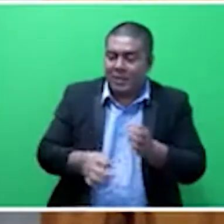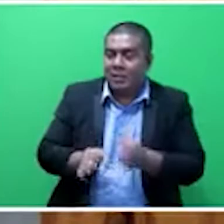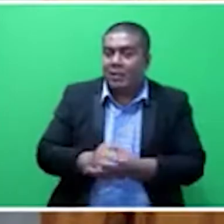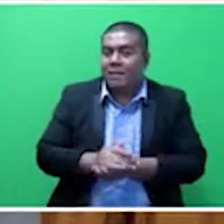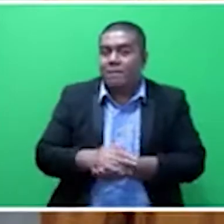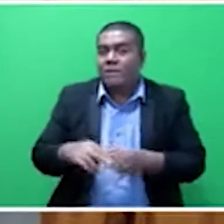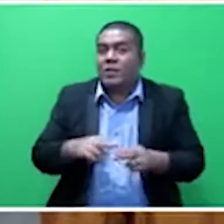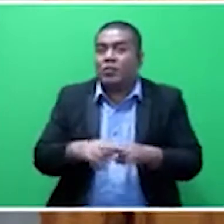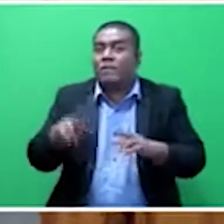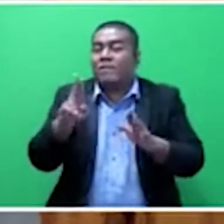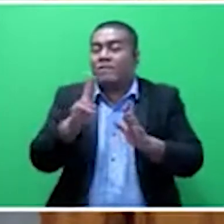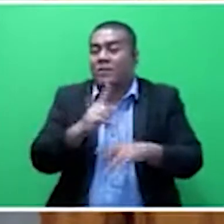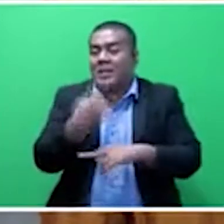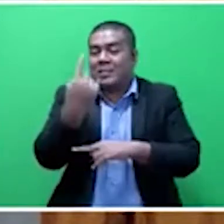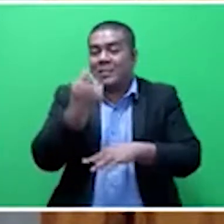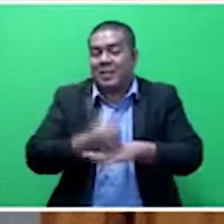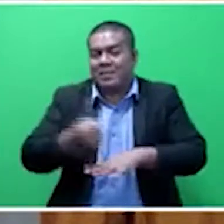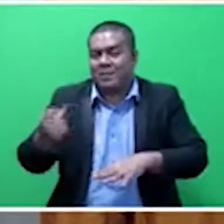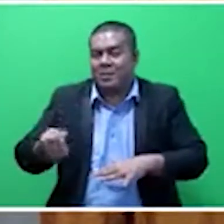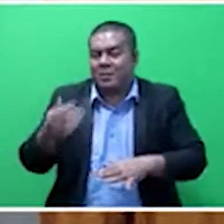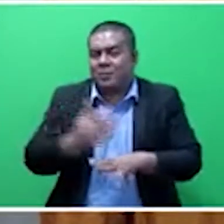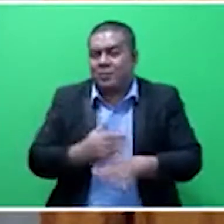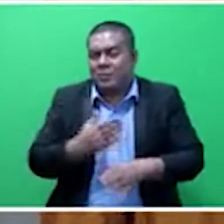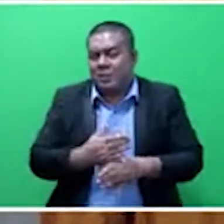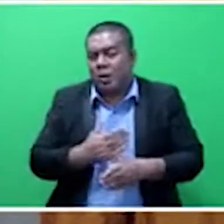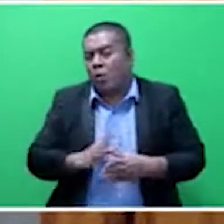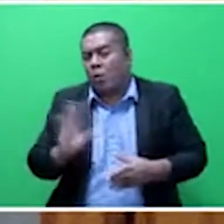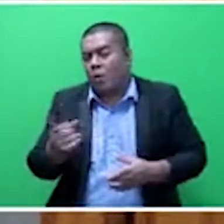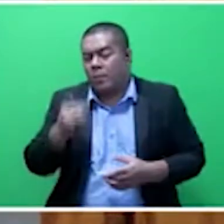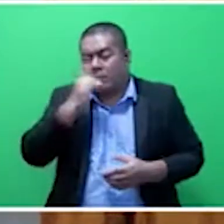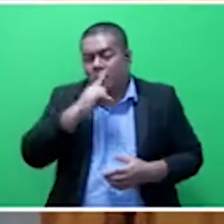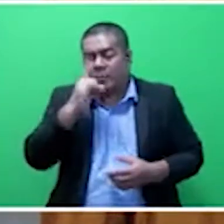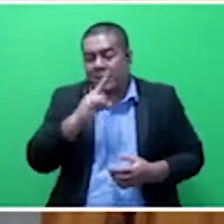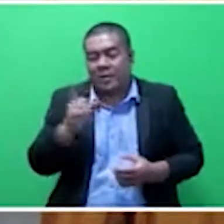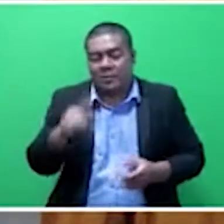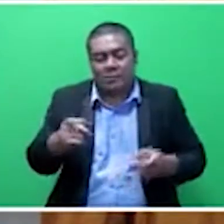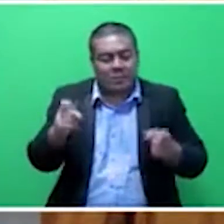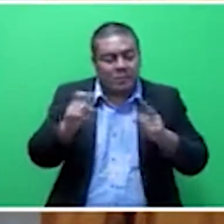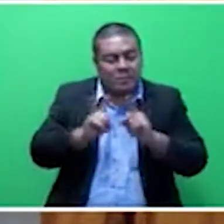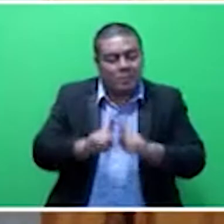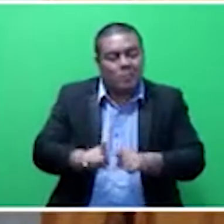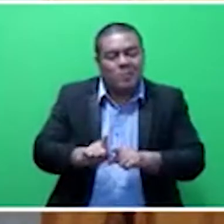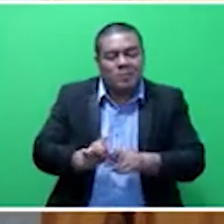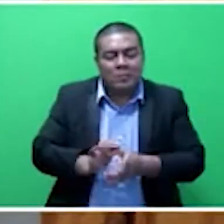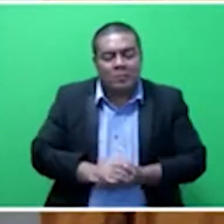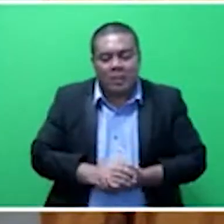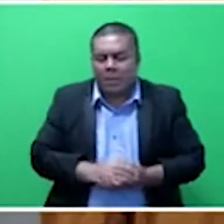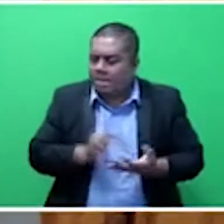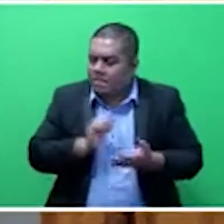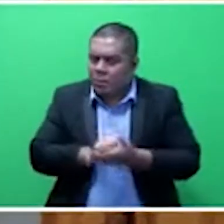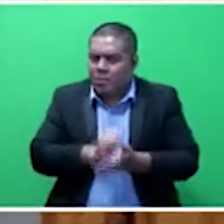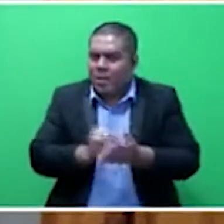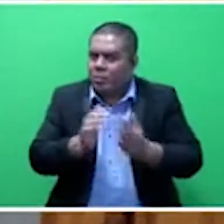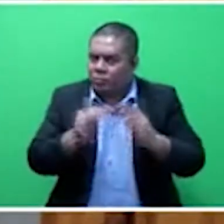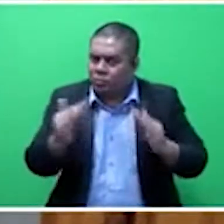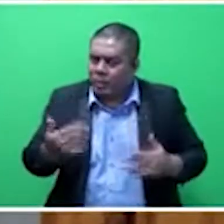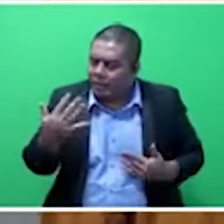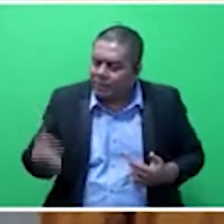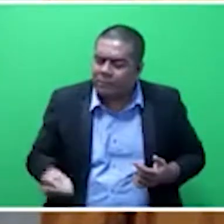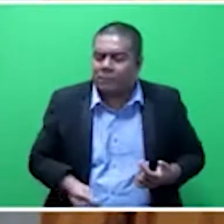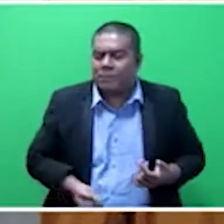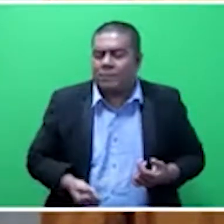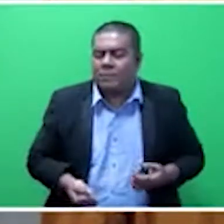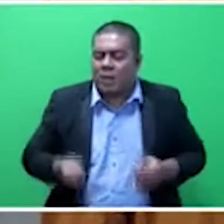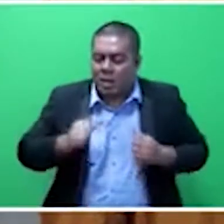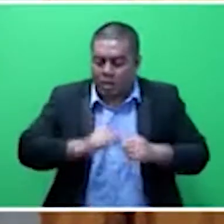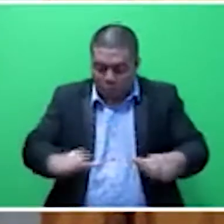the FijiFirst government is working a lot on this, so every Fijian of our country has a decent housing. Mr. Speaker, sir,